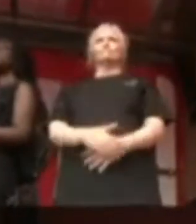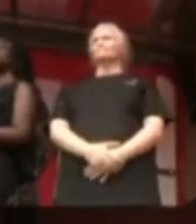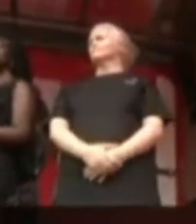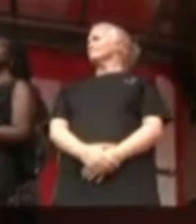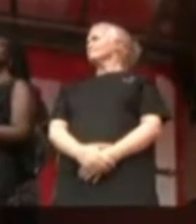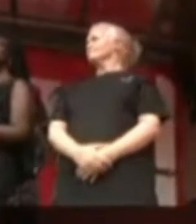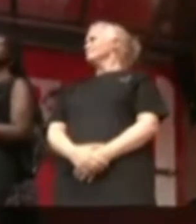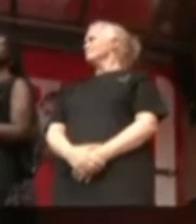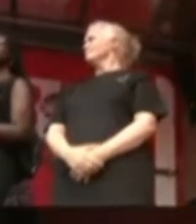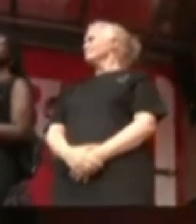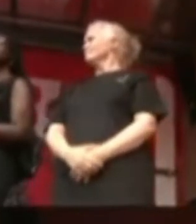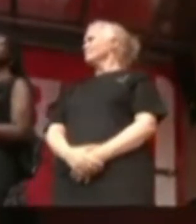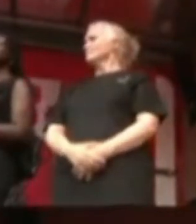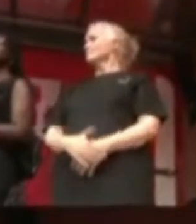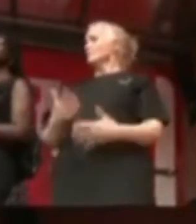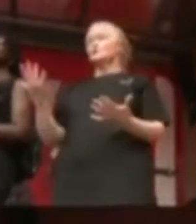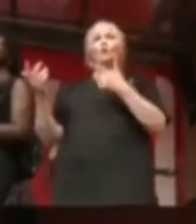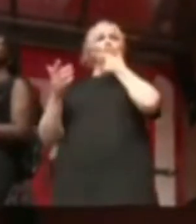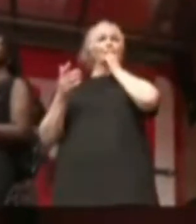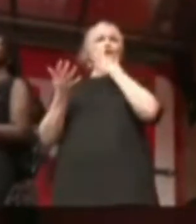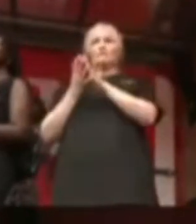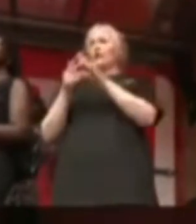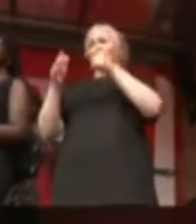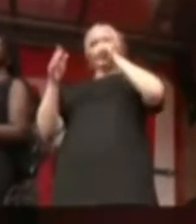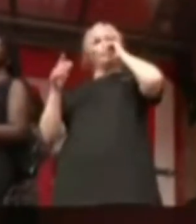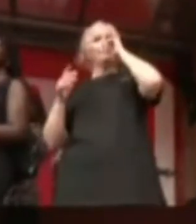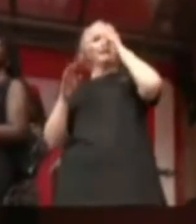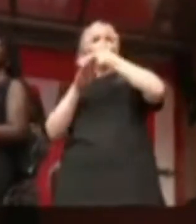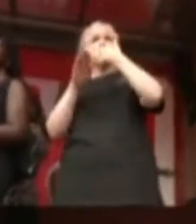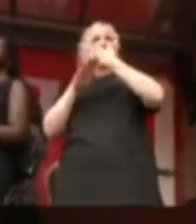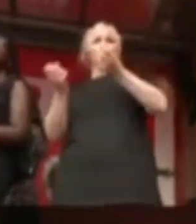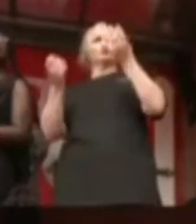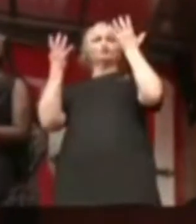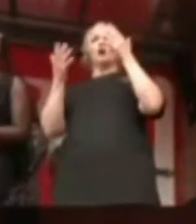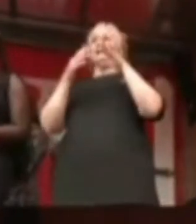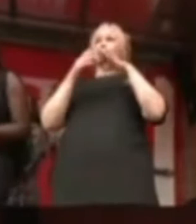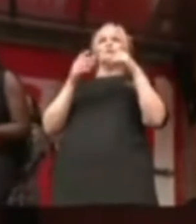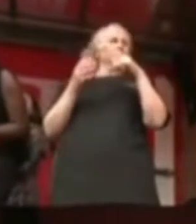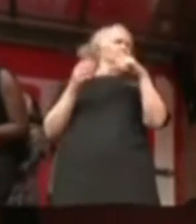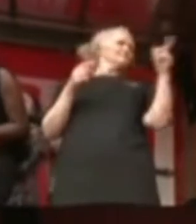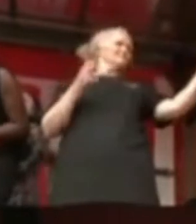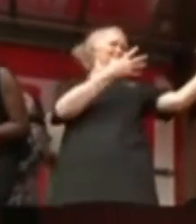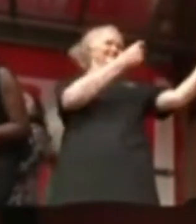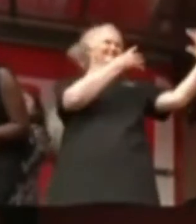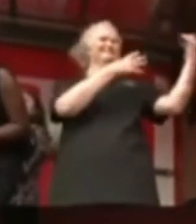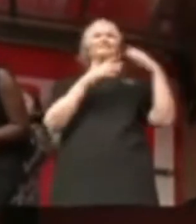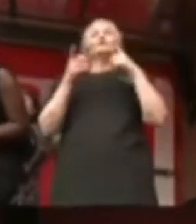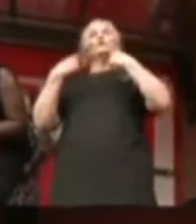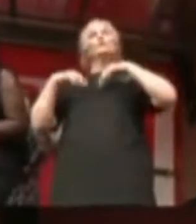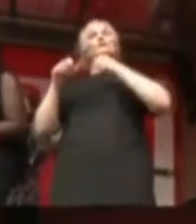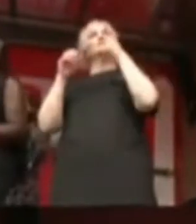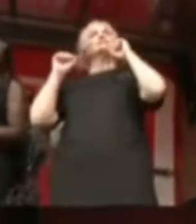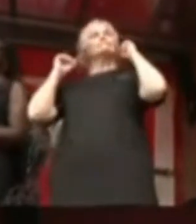And to those workers still on strike, from our bin workers in Coventry to our reps in Caterpillar, we stand with